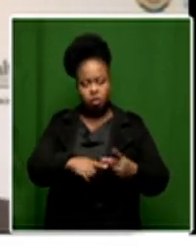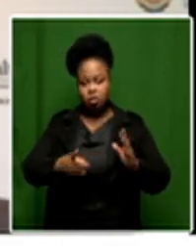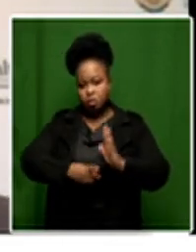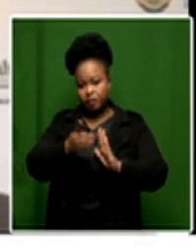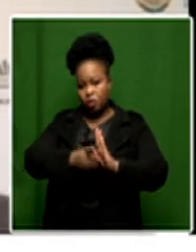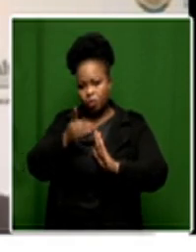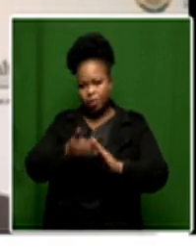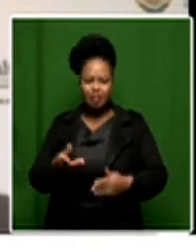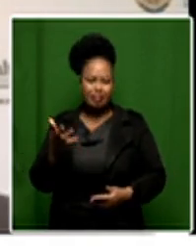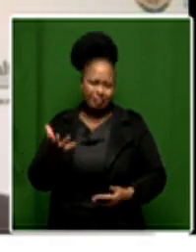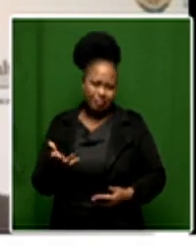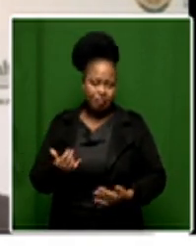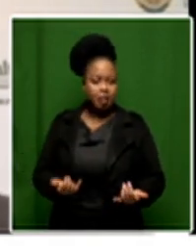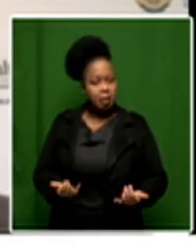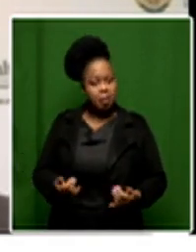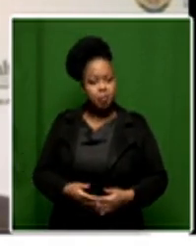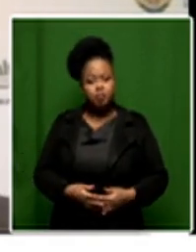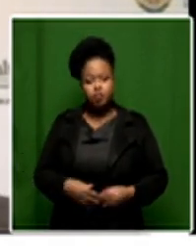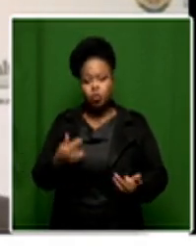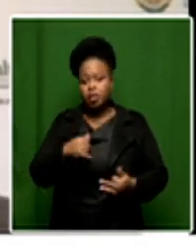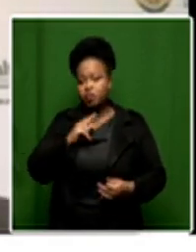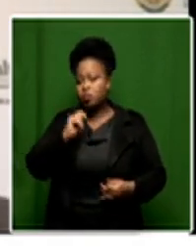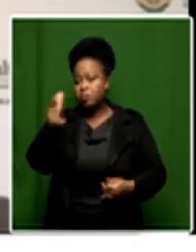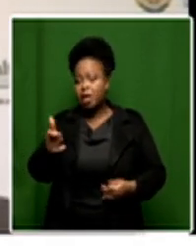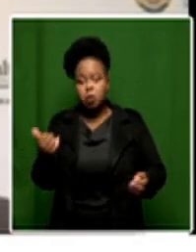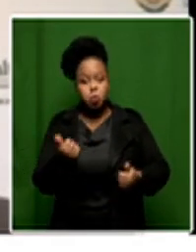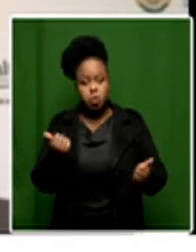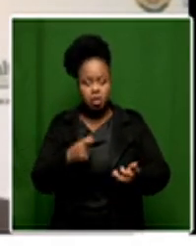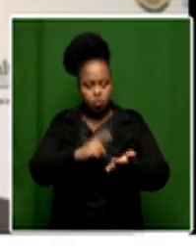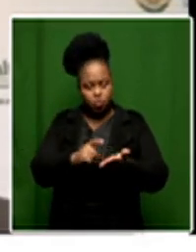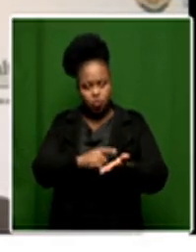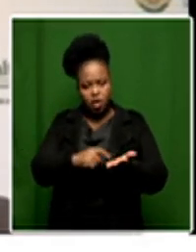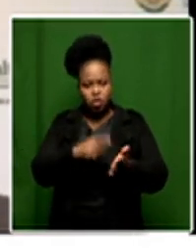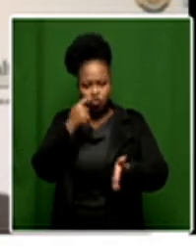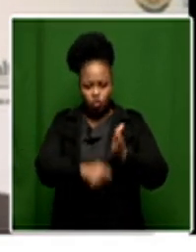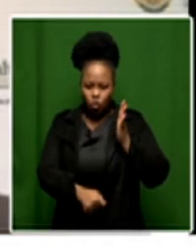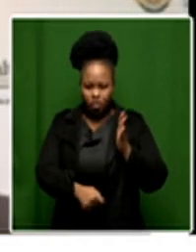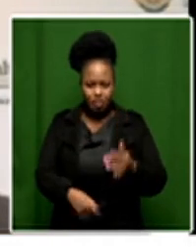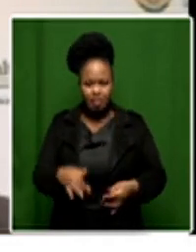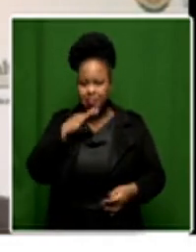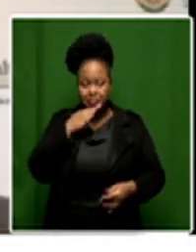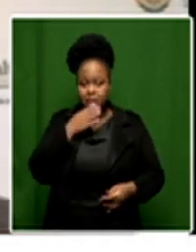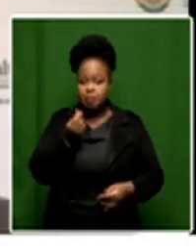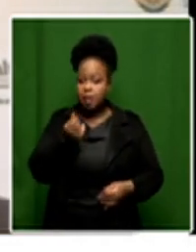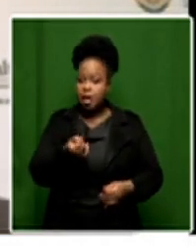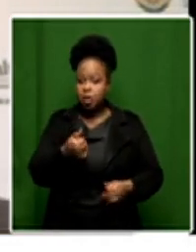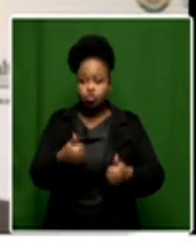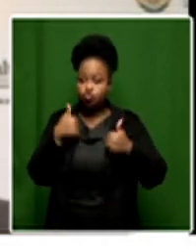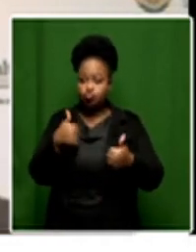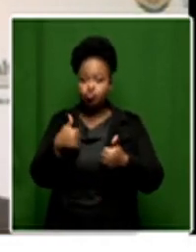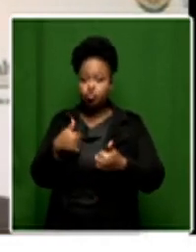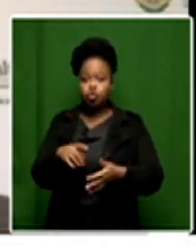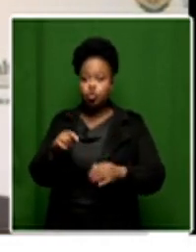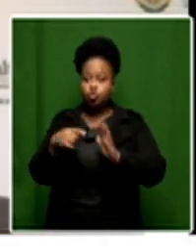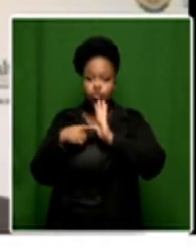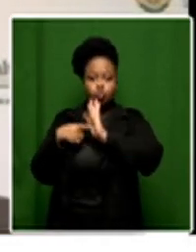the vaccine. So whatever amount is ultimately calculated as a cost of the money is not necessarily a good reflection of